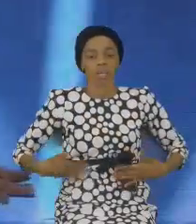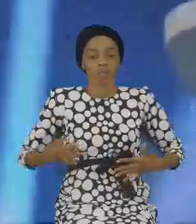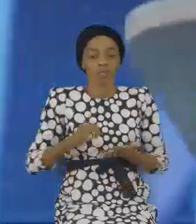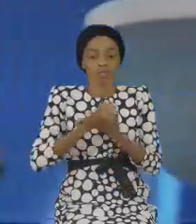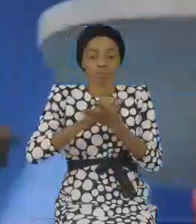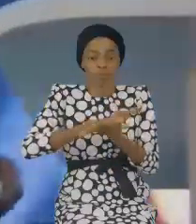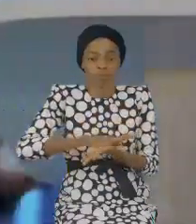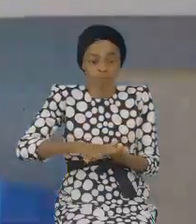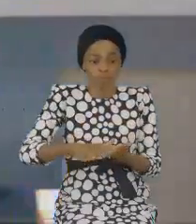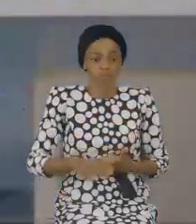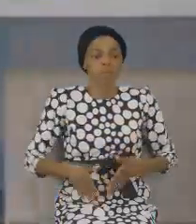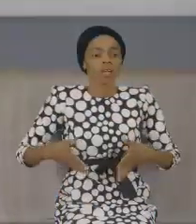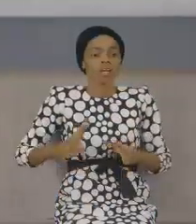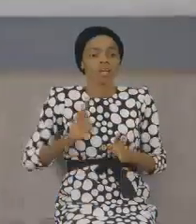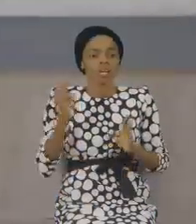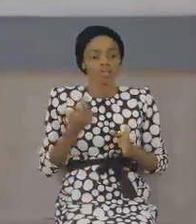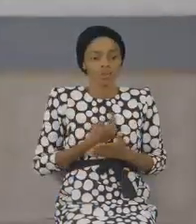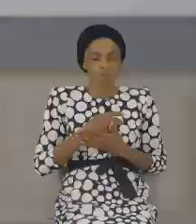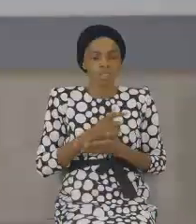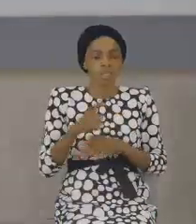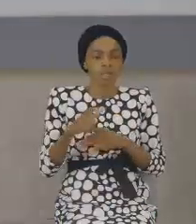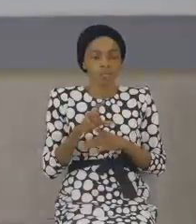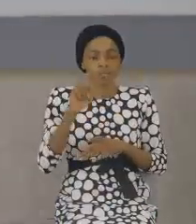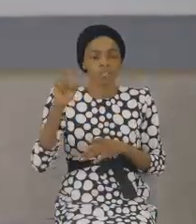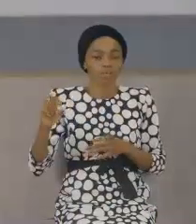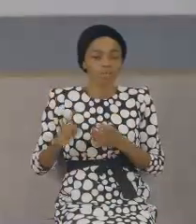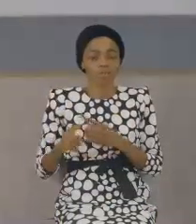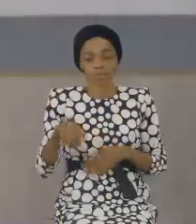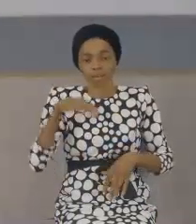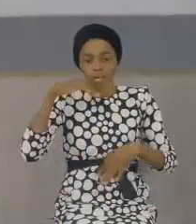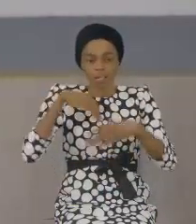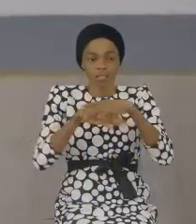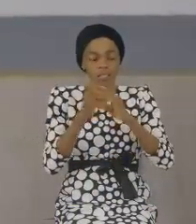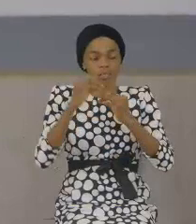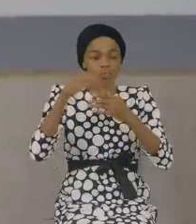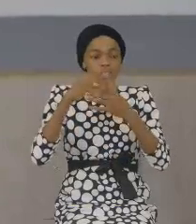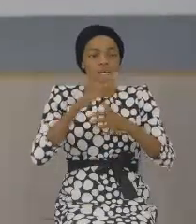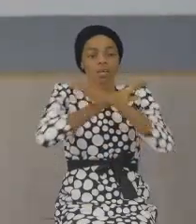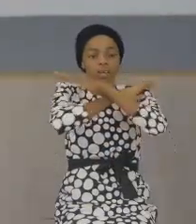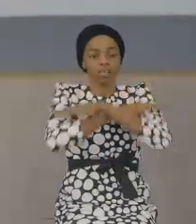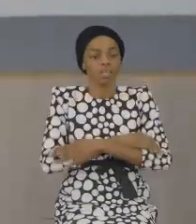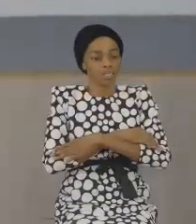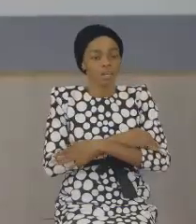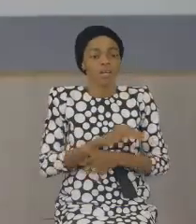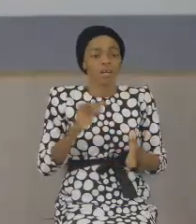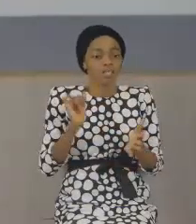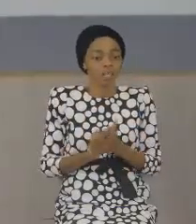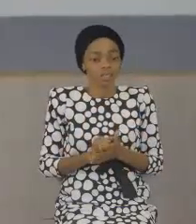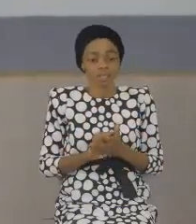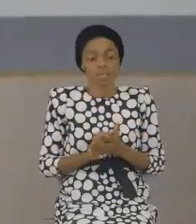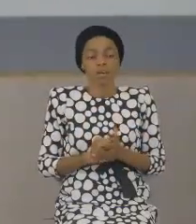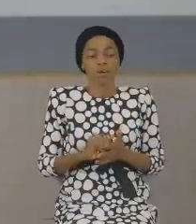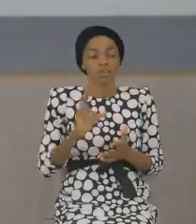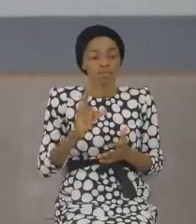us labor, therefore, to enter into that rest, lest any man fall